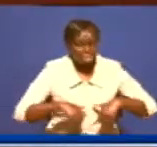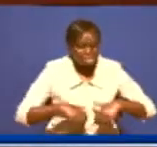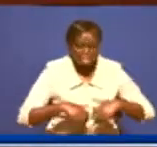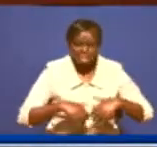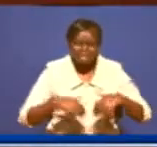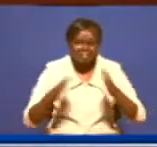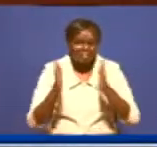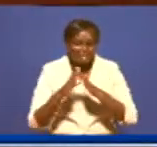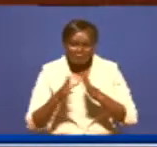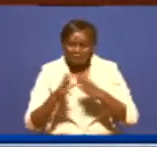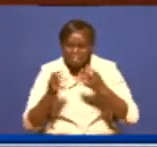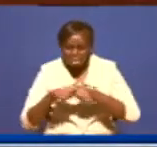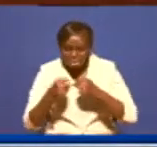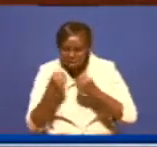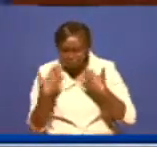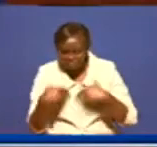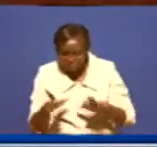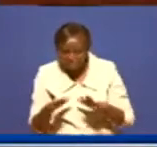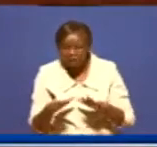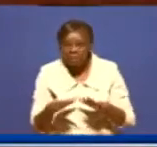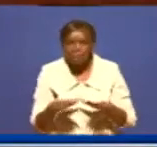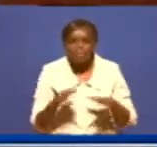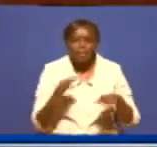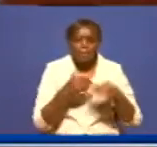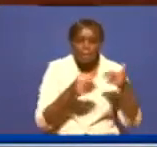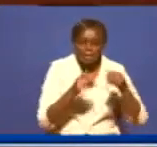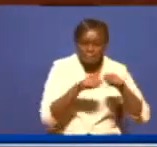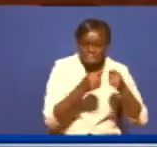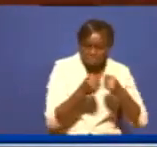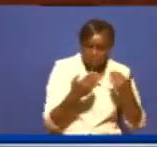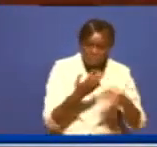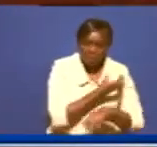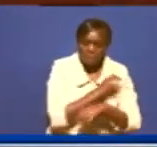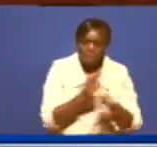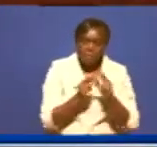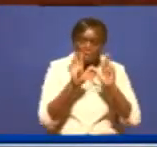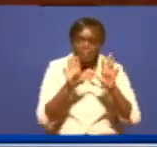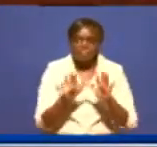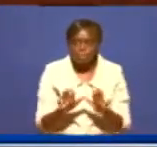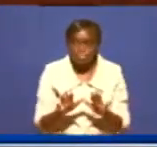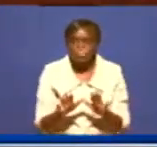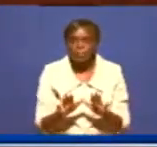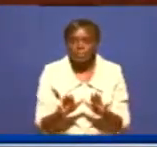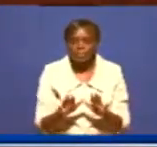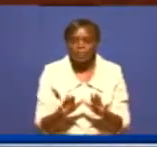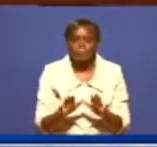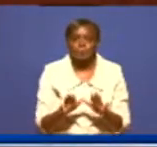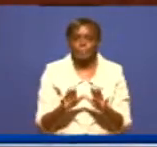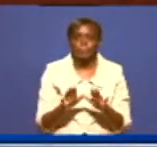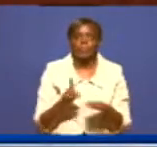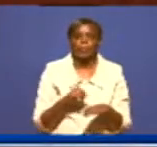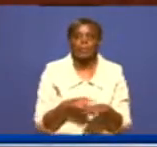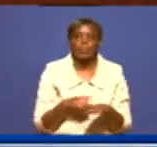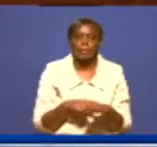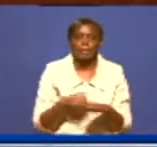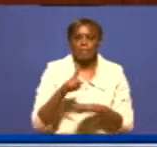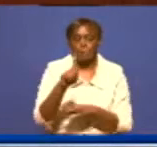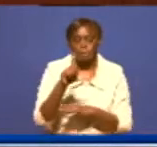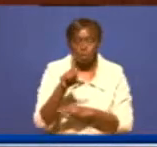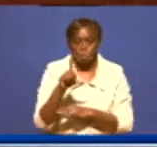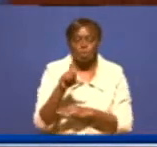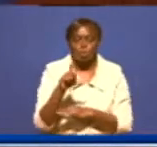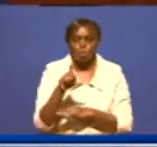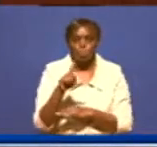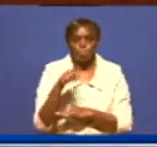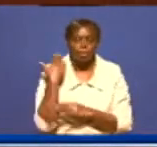appliances have been destroyed. What we mean, I think those powers are very important, Madam Speaker, and especially when illegal. I think on the issue of